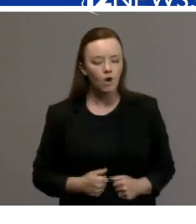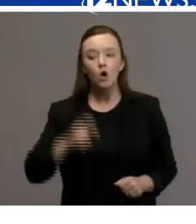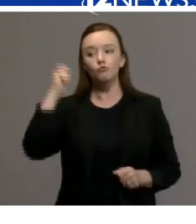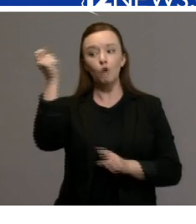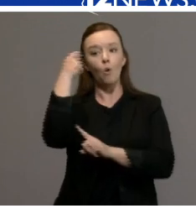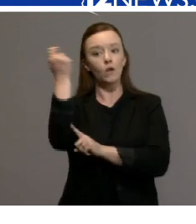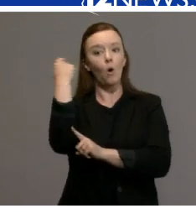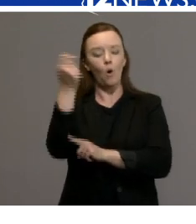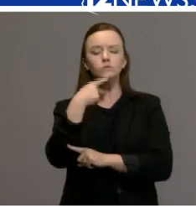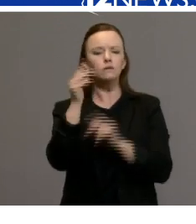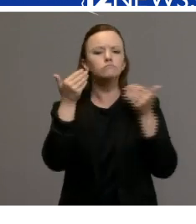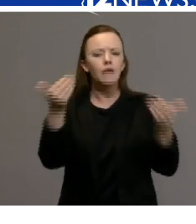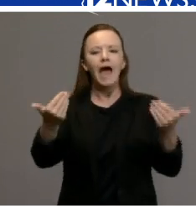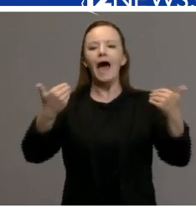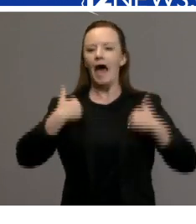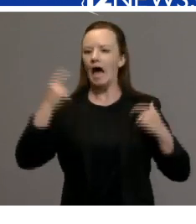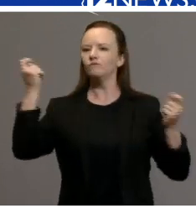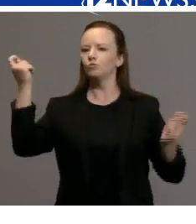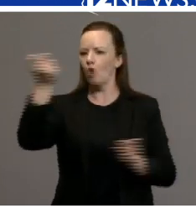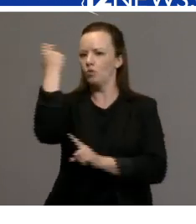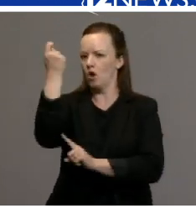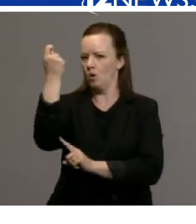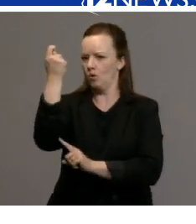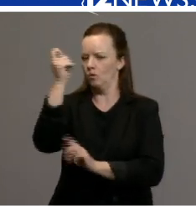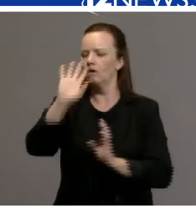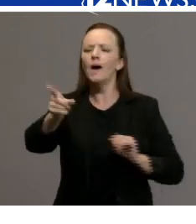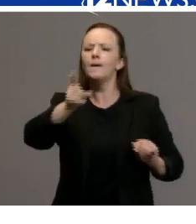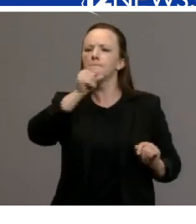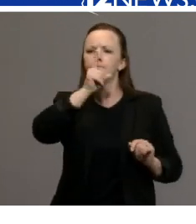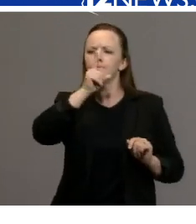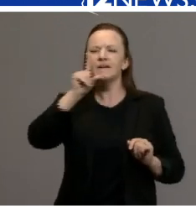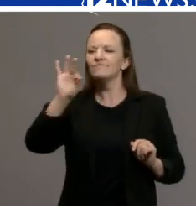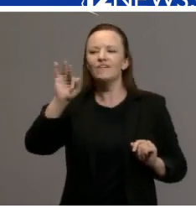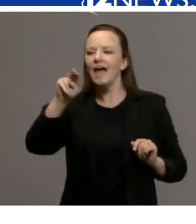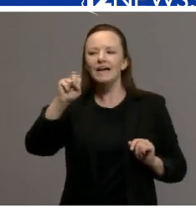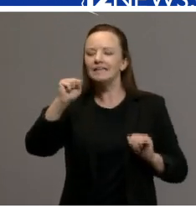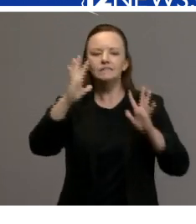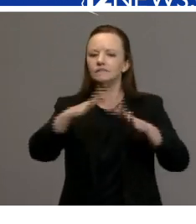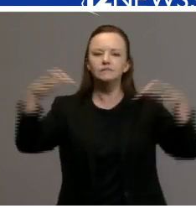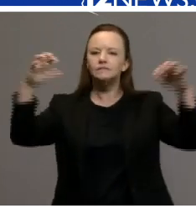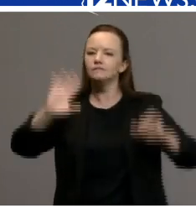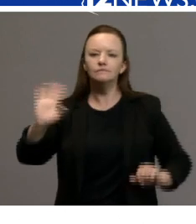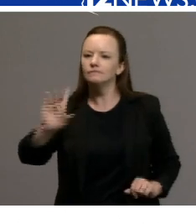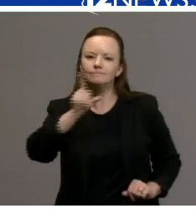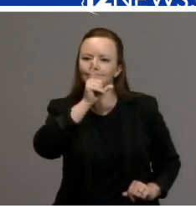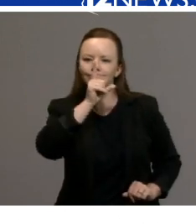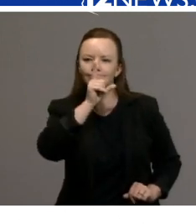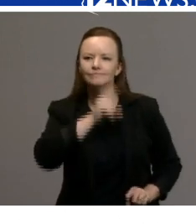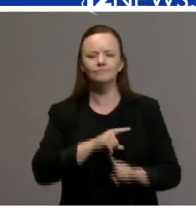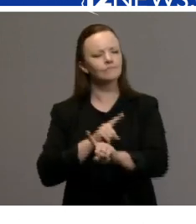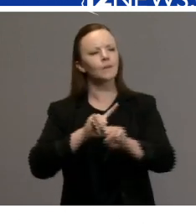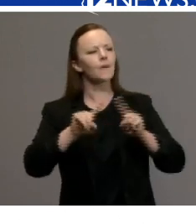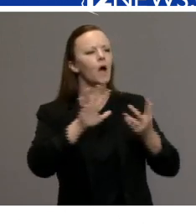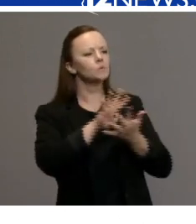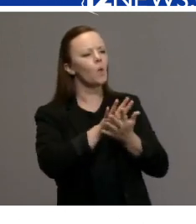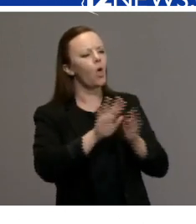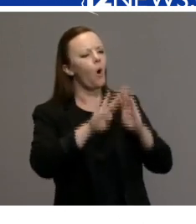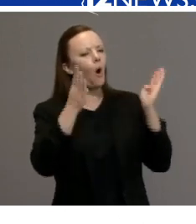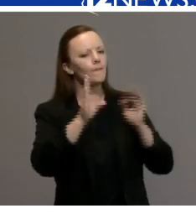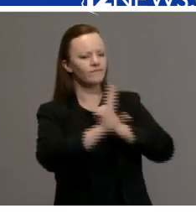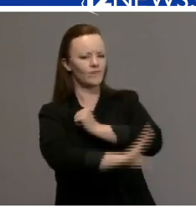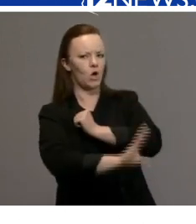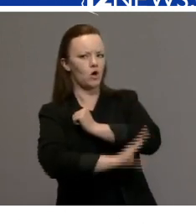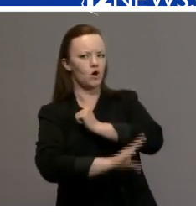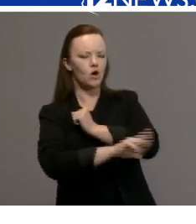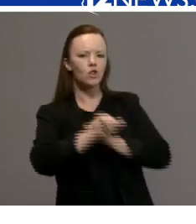didn't make any comment around the fans or the stands. But when it comes to schools reopening potentially in the fall, and it sounds like you guys are going to